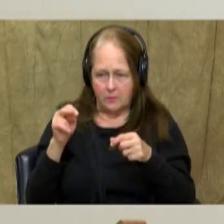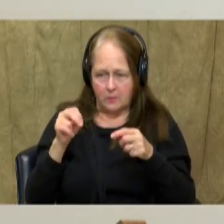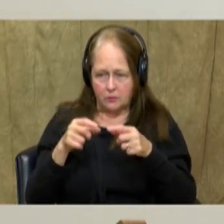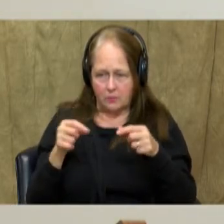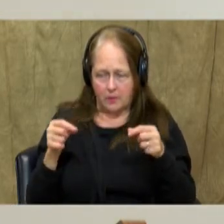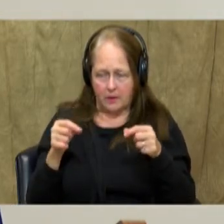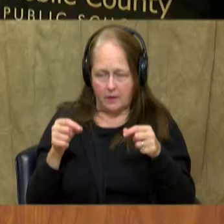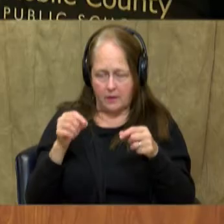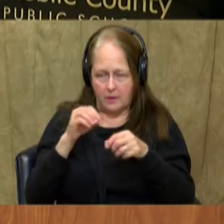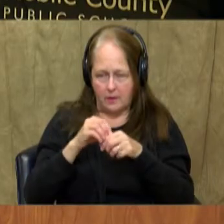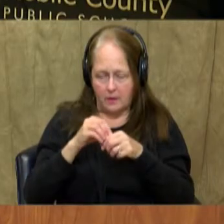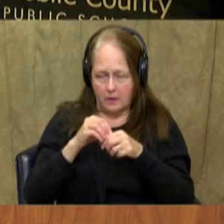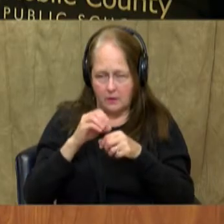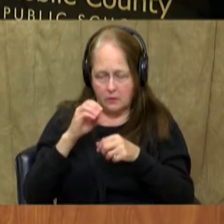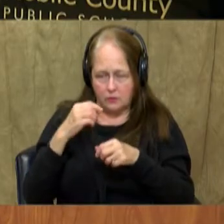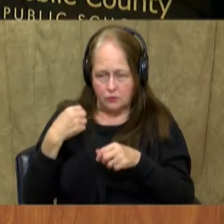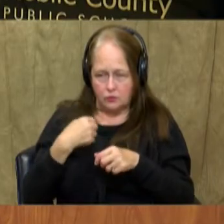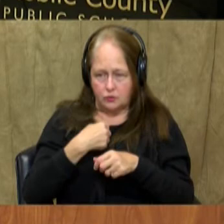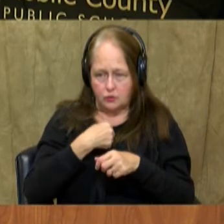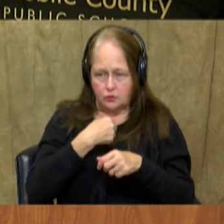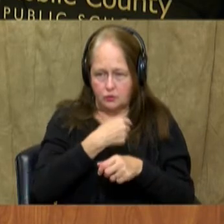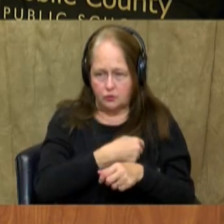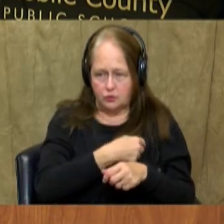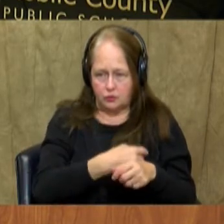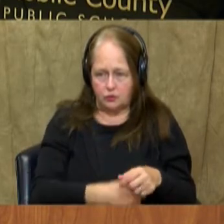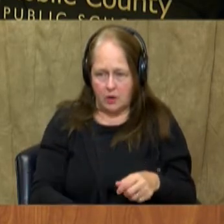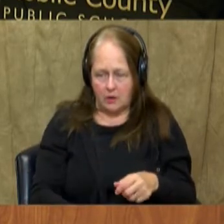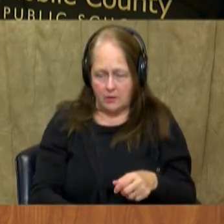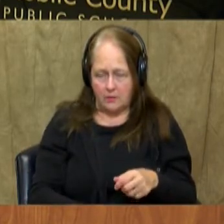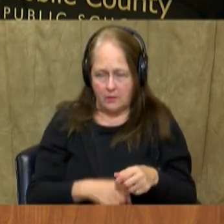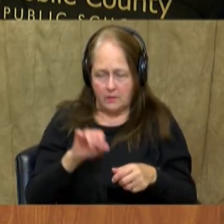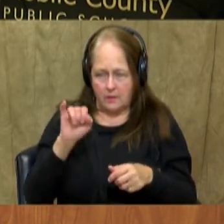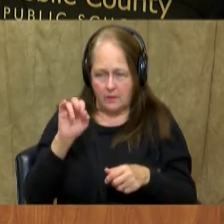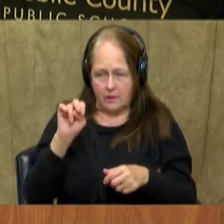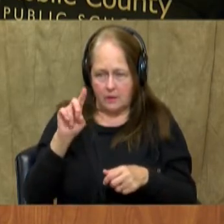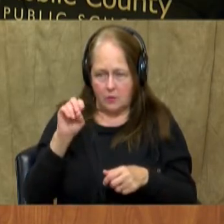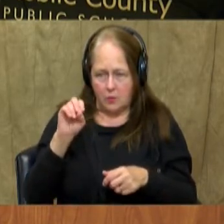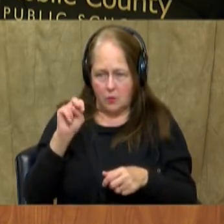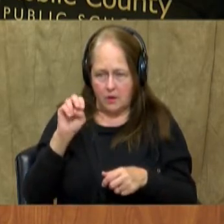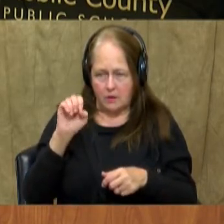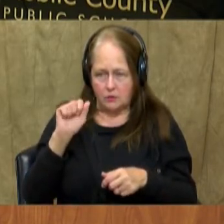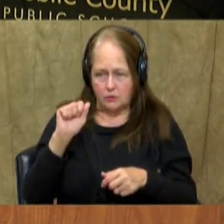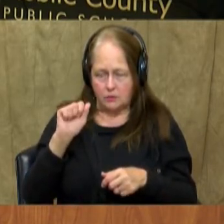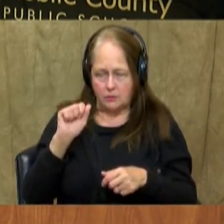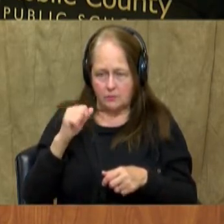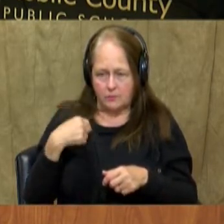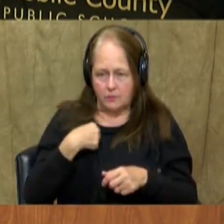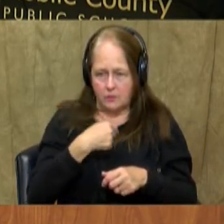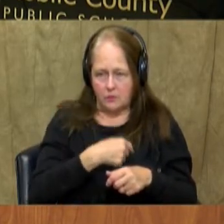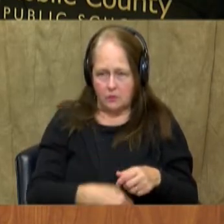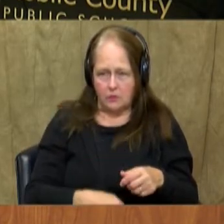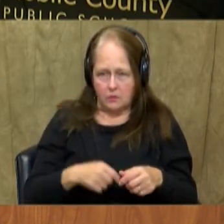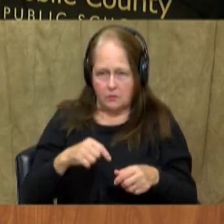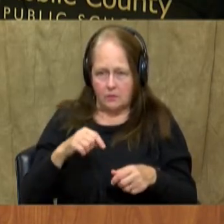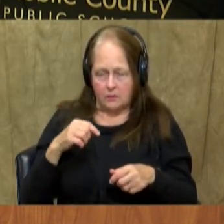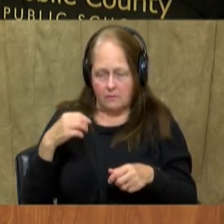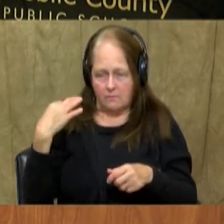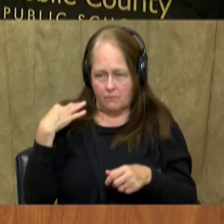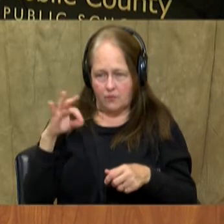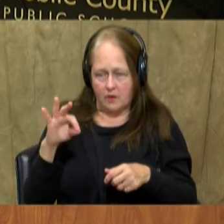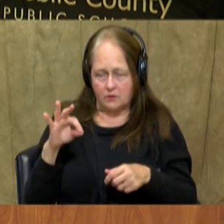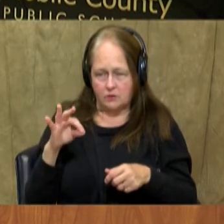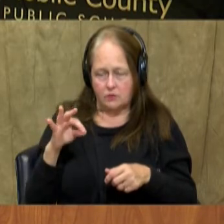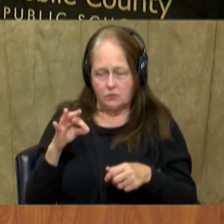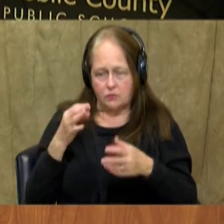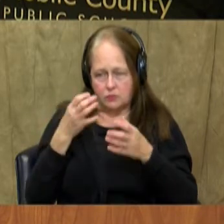out of Indochina because at this particular time, the French had claimed this as a colony of France.